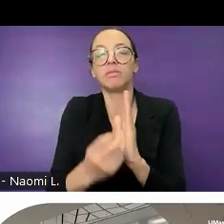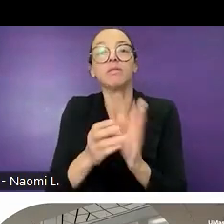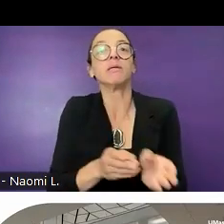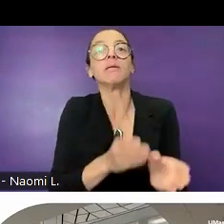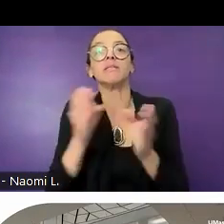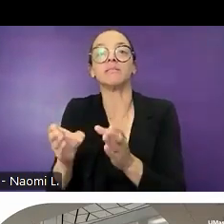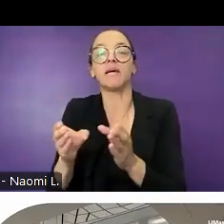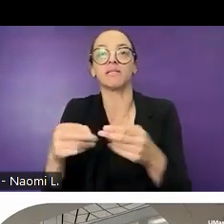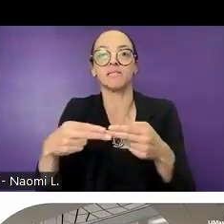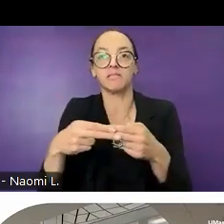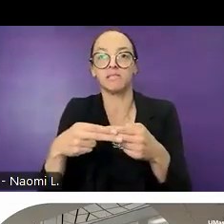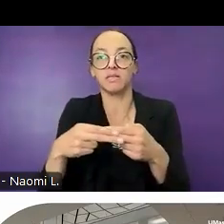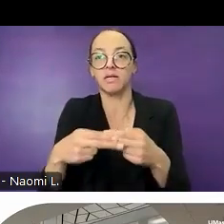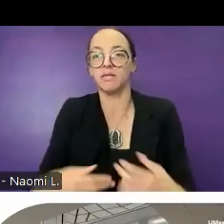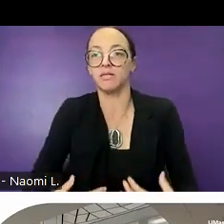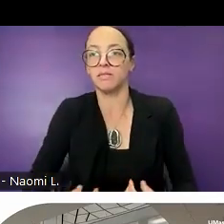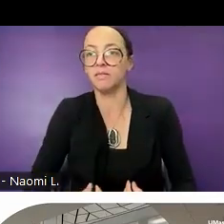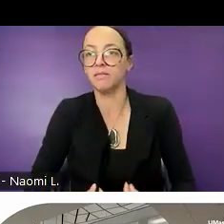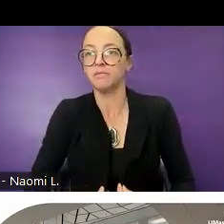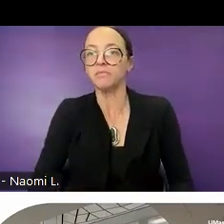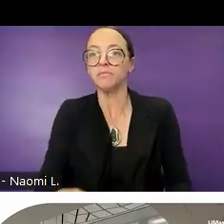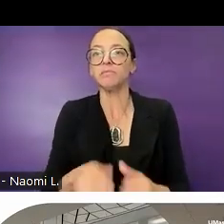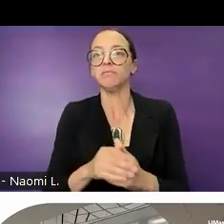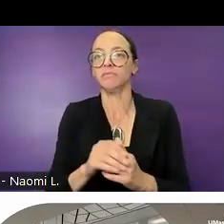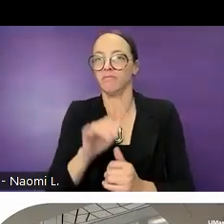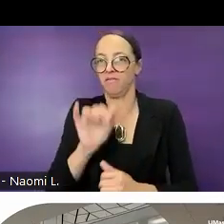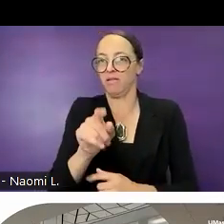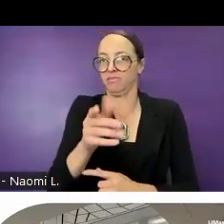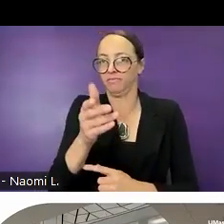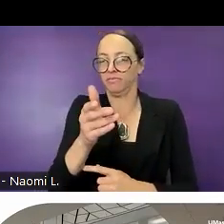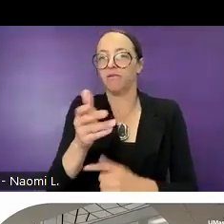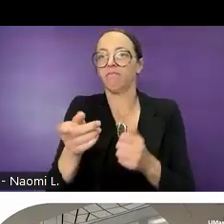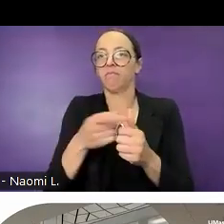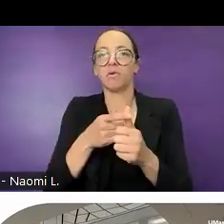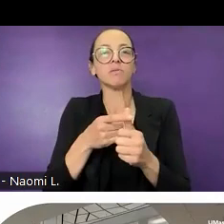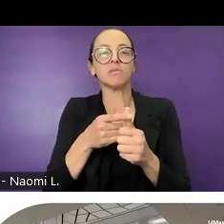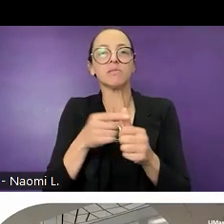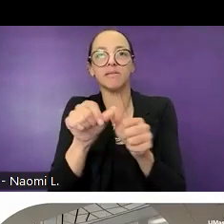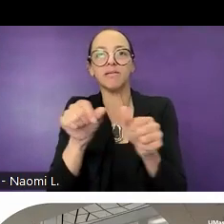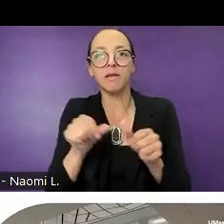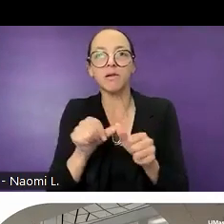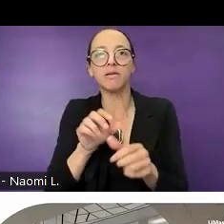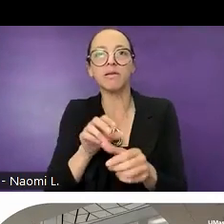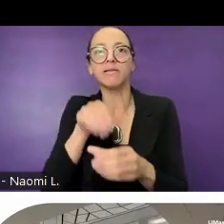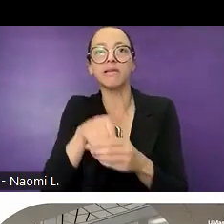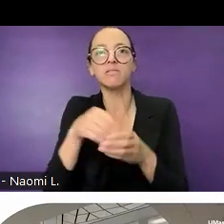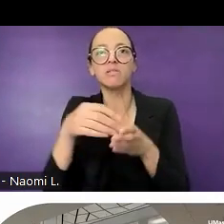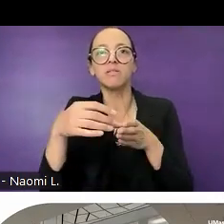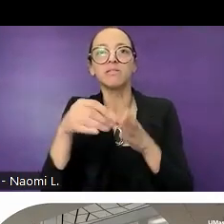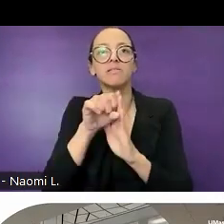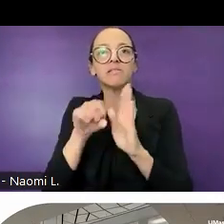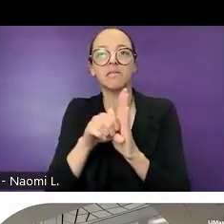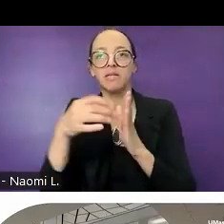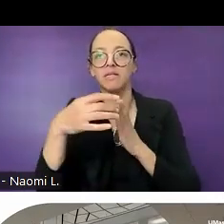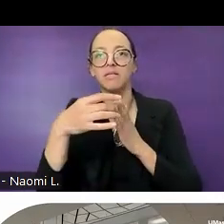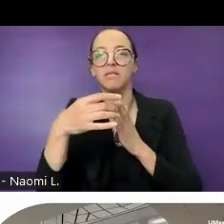Okay, so this first area, engaging state leadership. So clearly, given the importance of this initiative